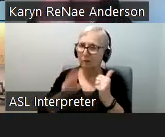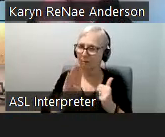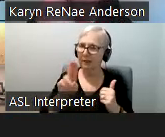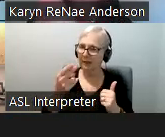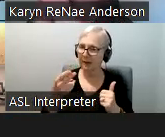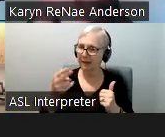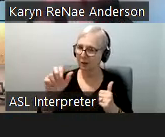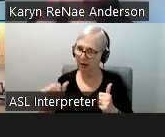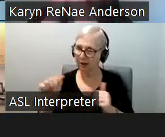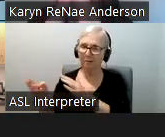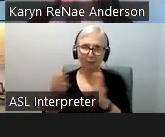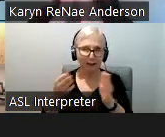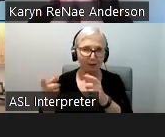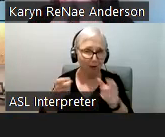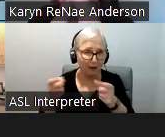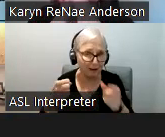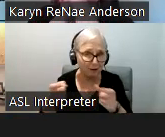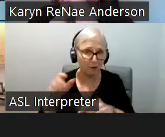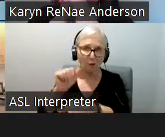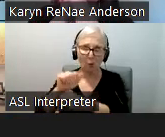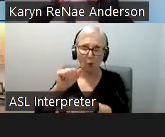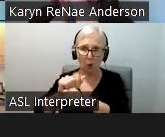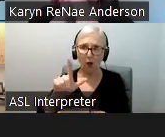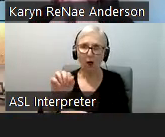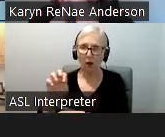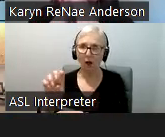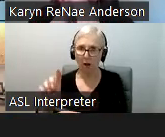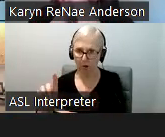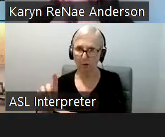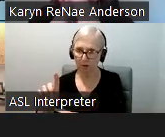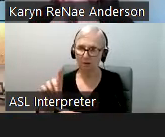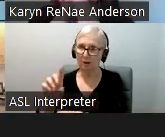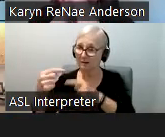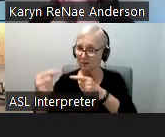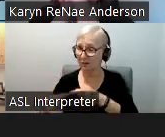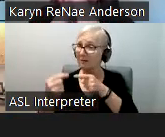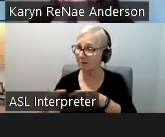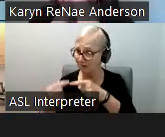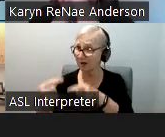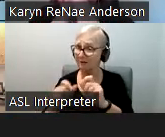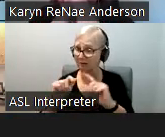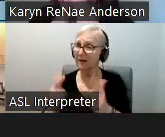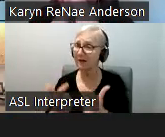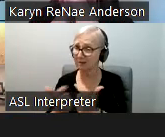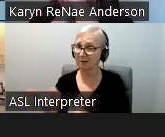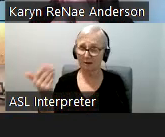want to know how the BHA plans to handle the workload, considering we have really struggled with that as a council in the